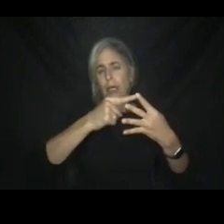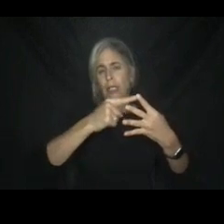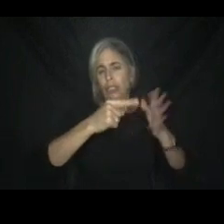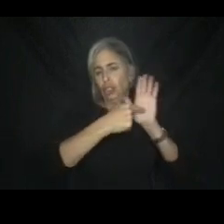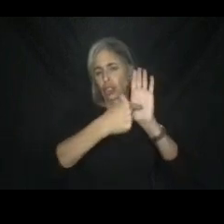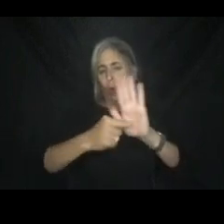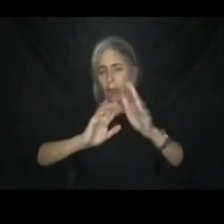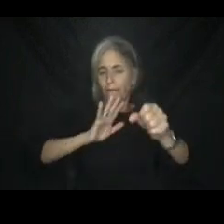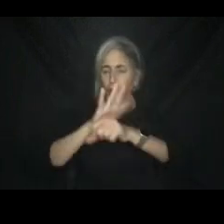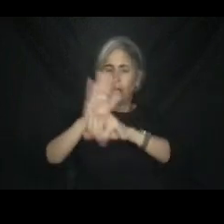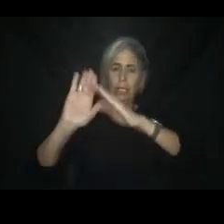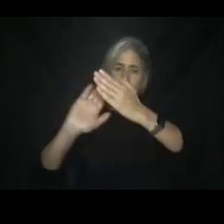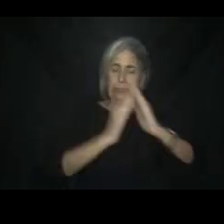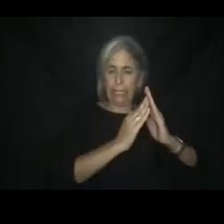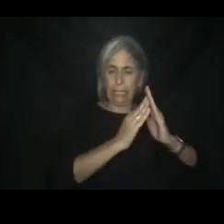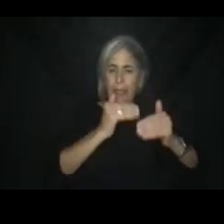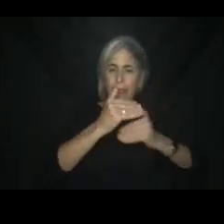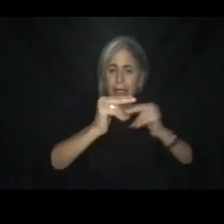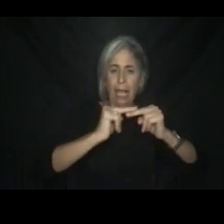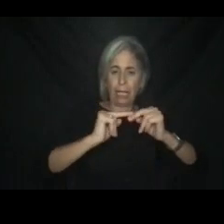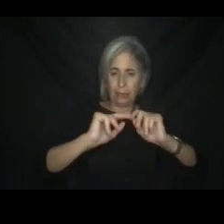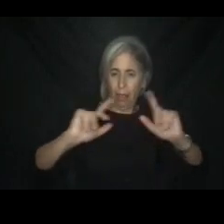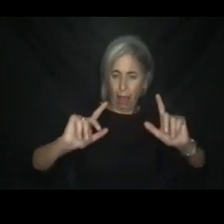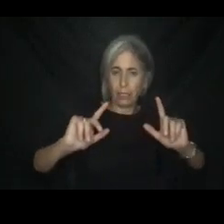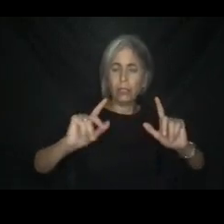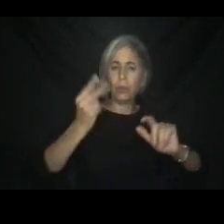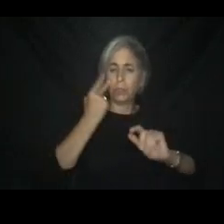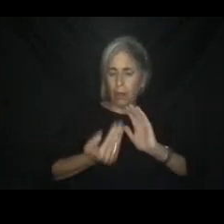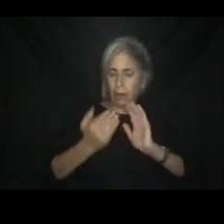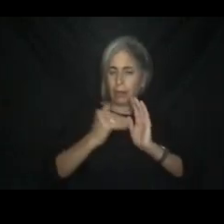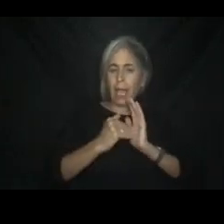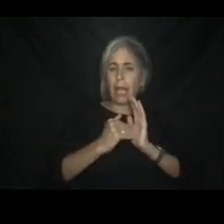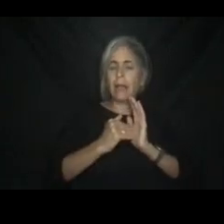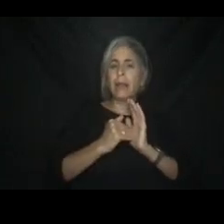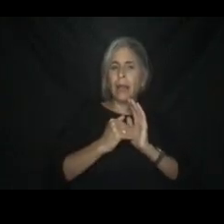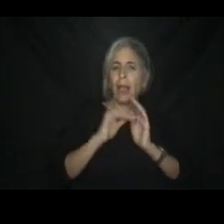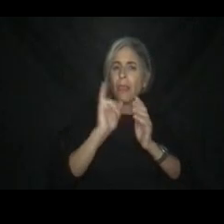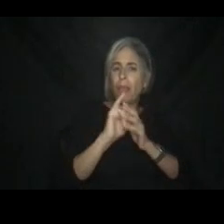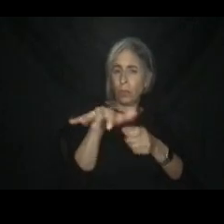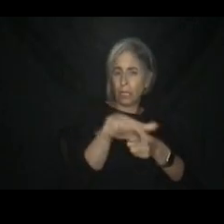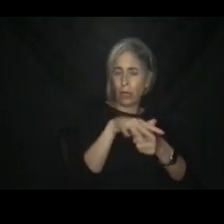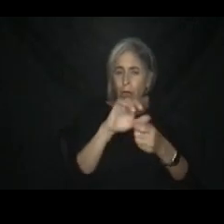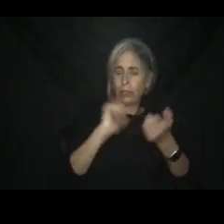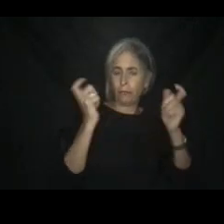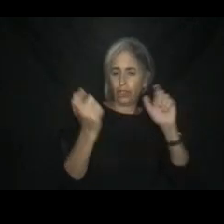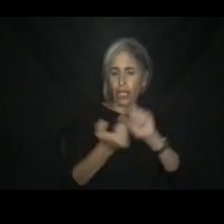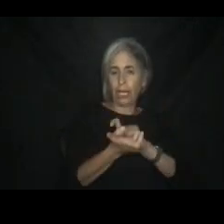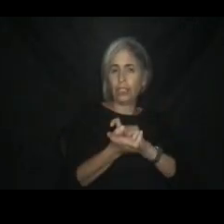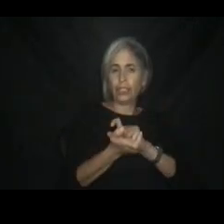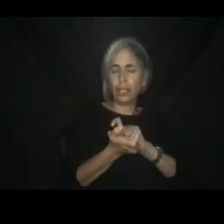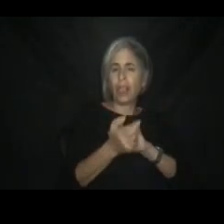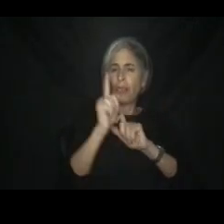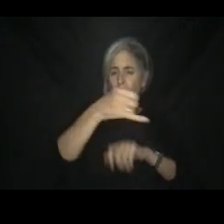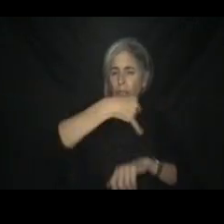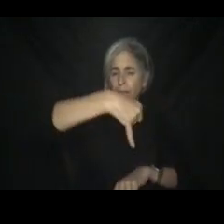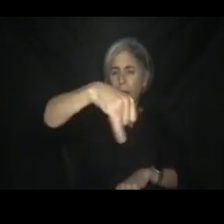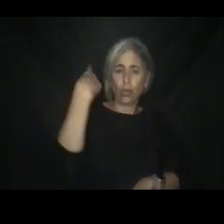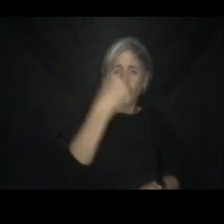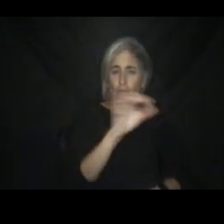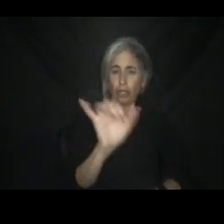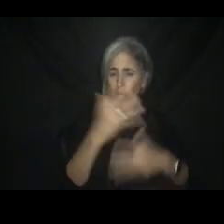And if you go to the next slide, we'll see again, zoomed in on those areas of change, what those boundaries look like. So